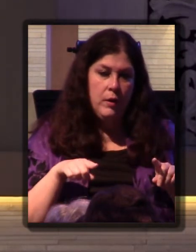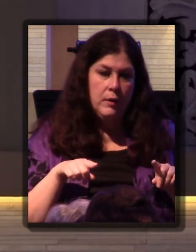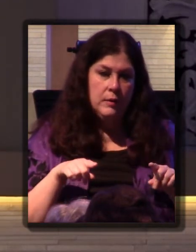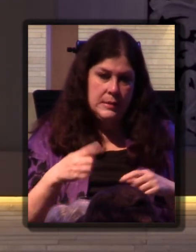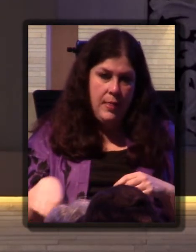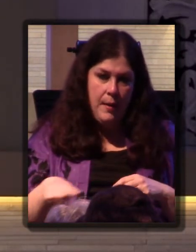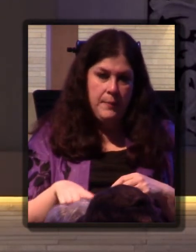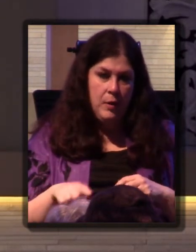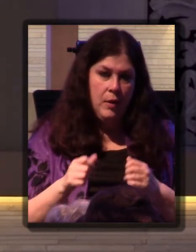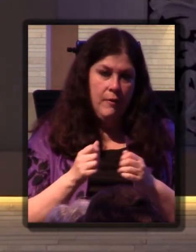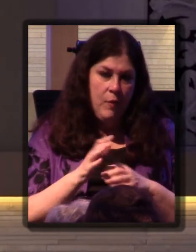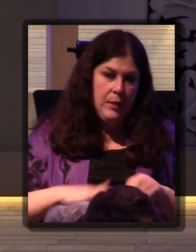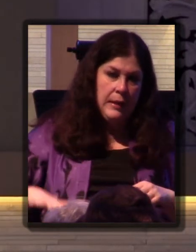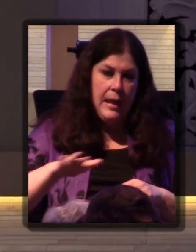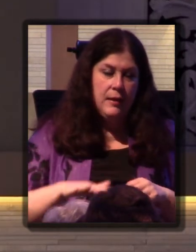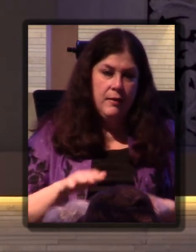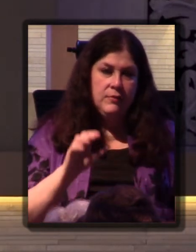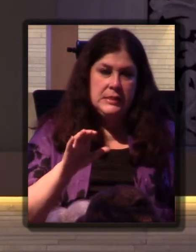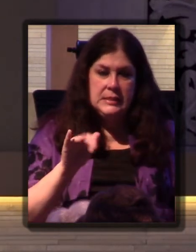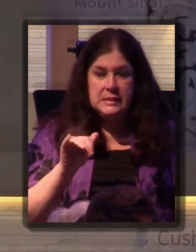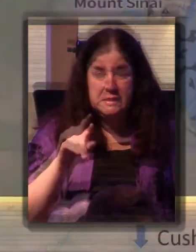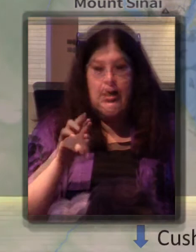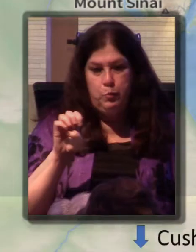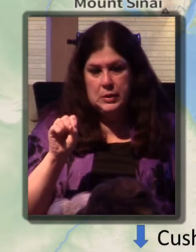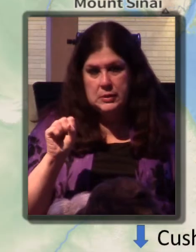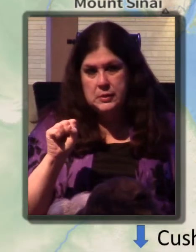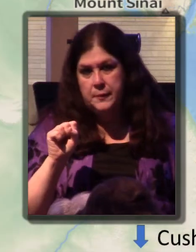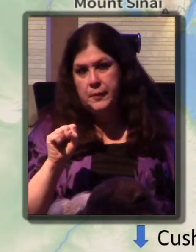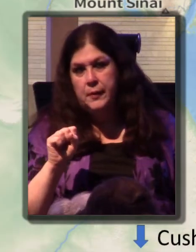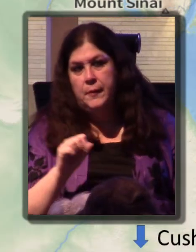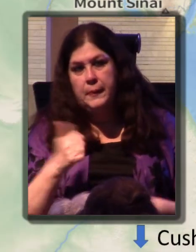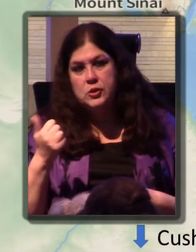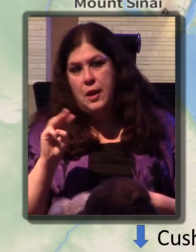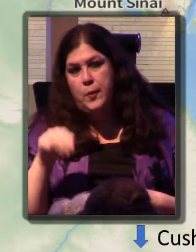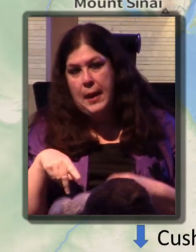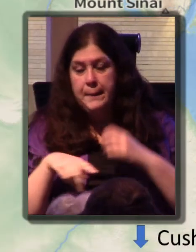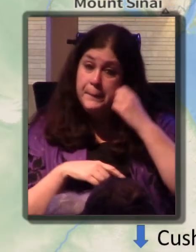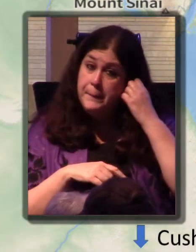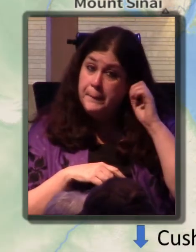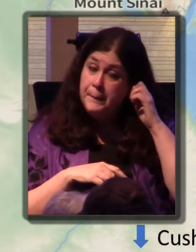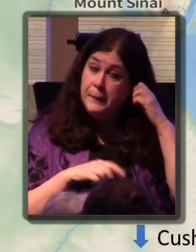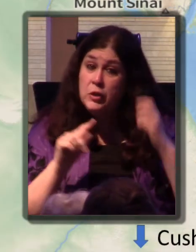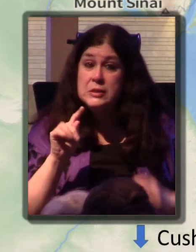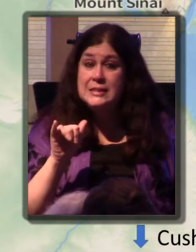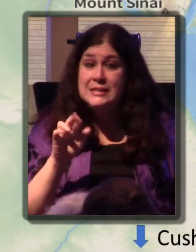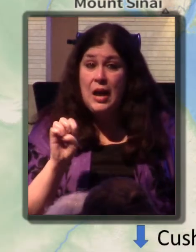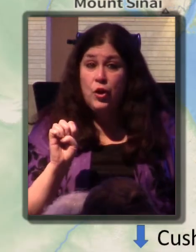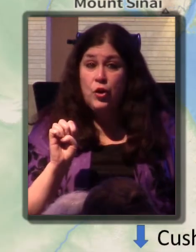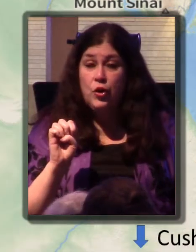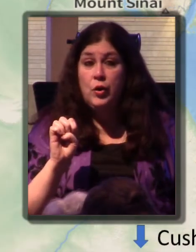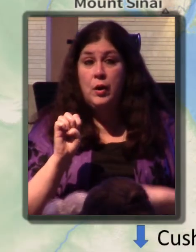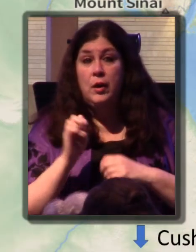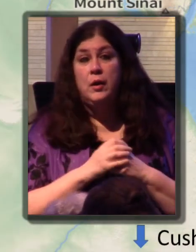the land. It is reported to them from the land of Cyprus. And so here's another map. And so here's